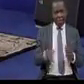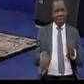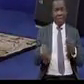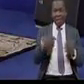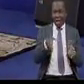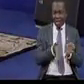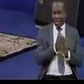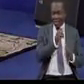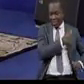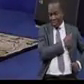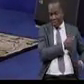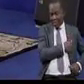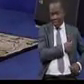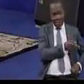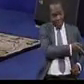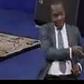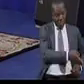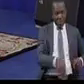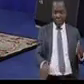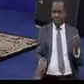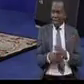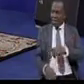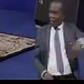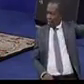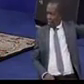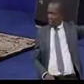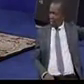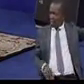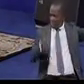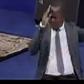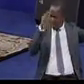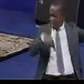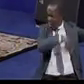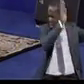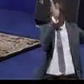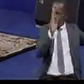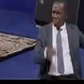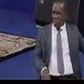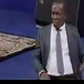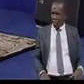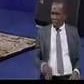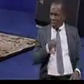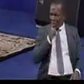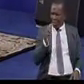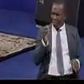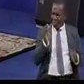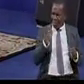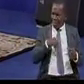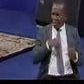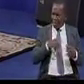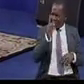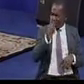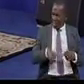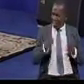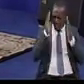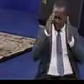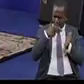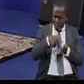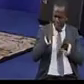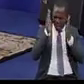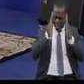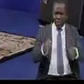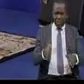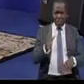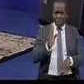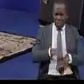but why did you bring a man, a woman like this? He cannot even pay attention, and he's not even looking at me. He's not concentrating on what